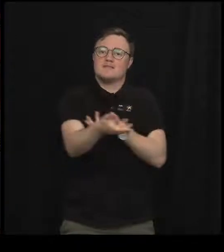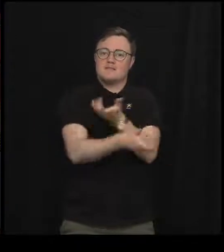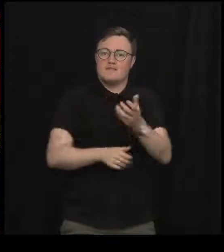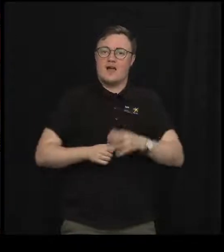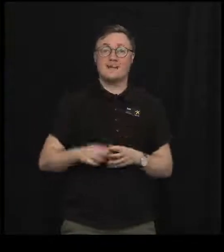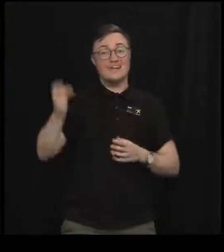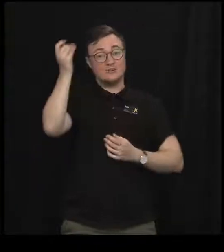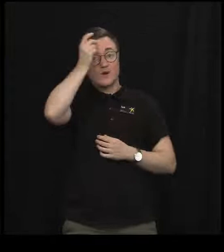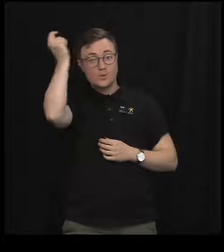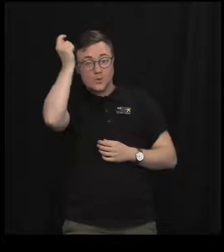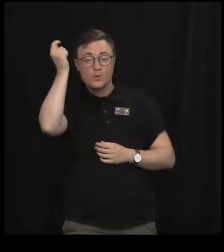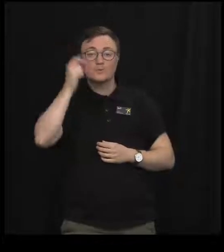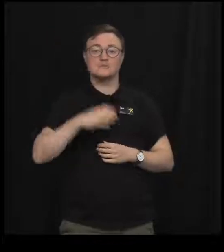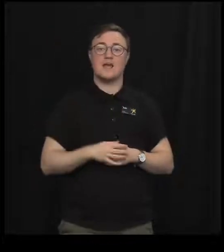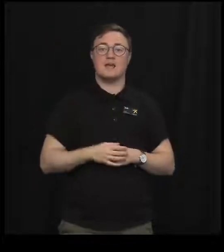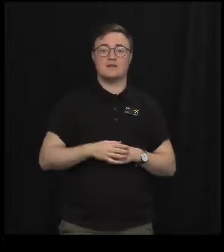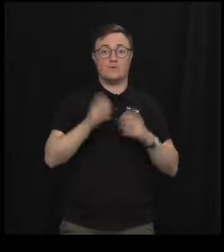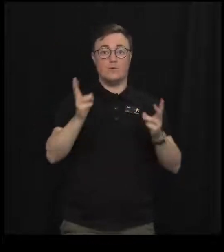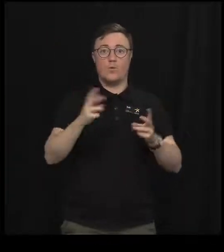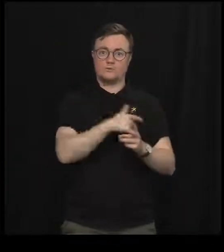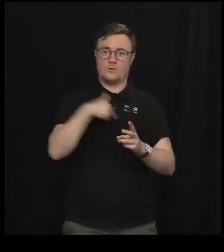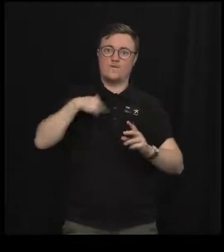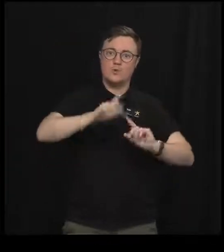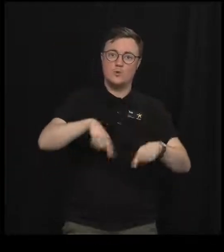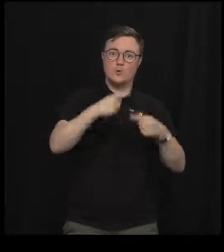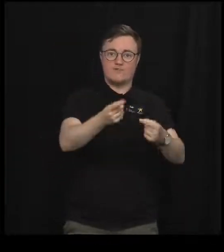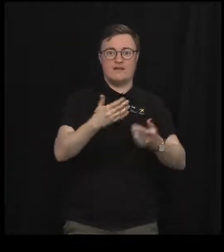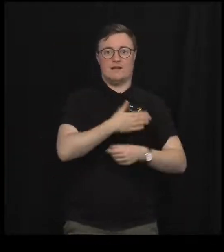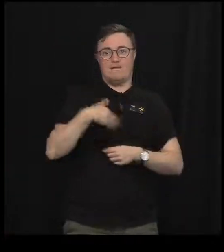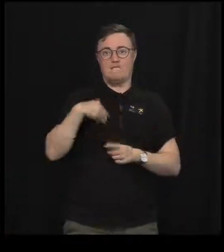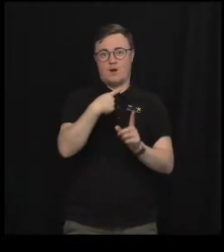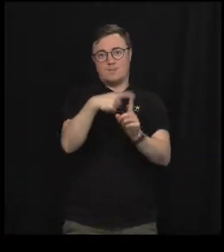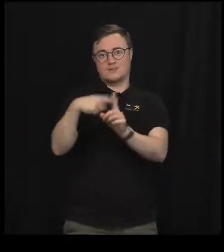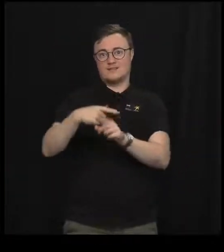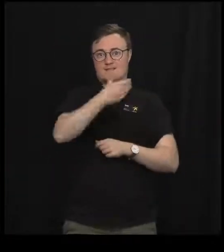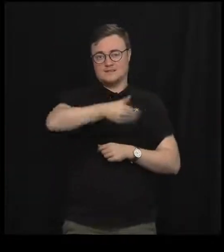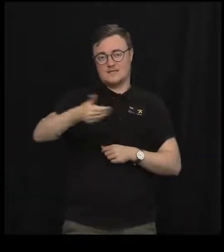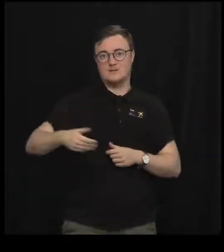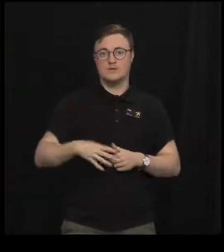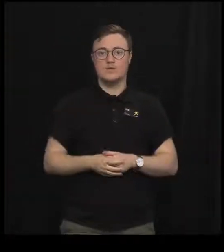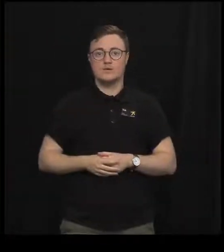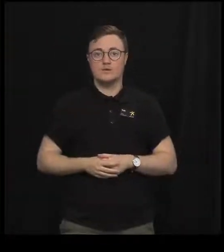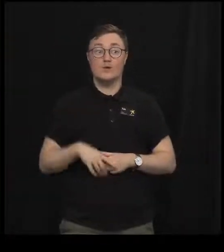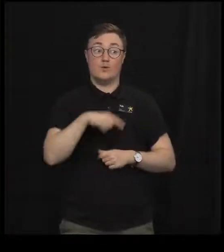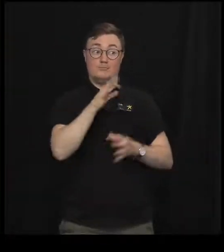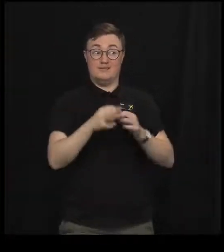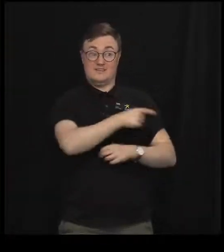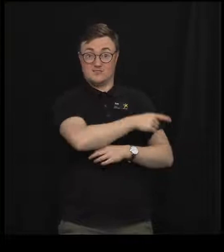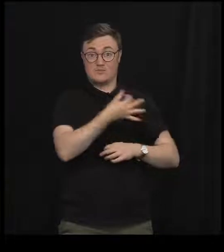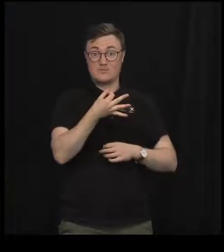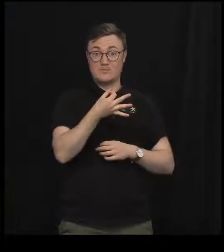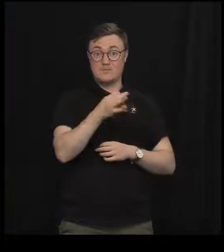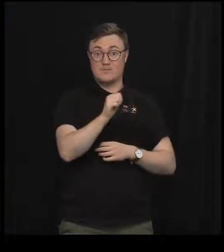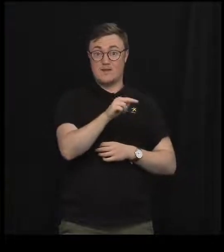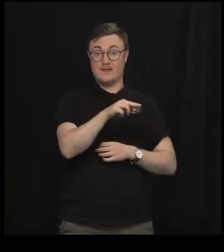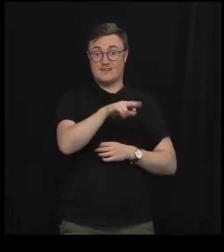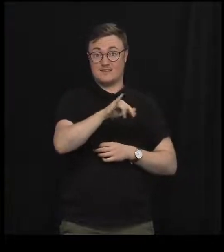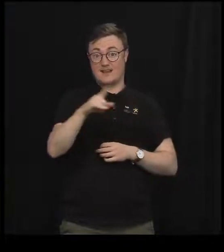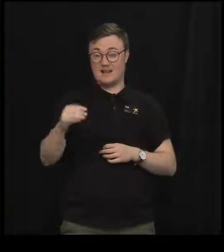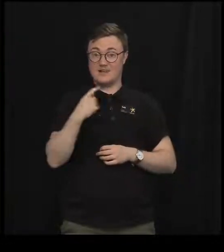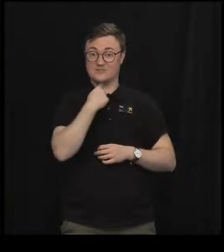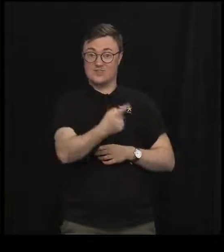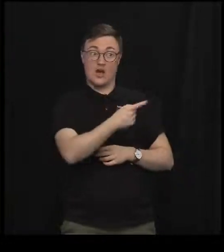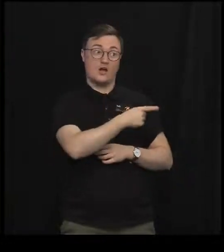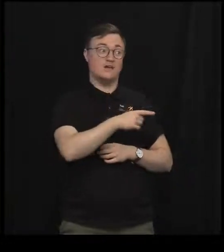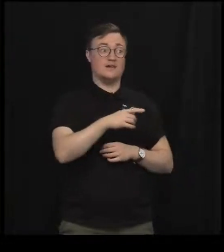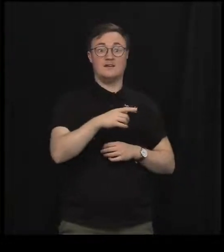innovations that build on what we're good at and can really deliver to those people who need it, which, as Pernilla also mentioned earlier, let's